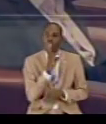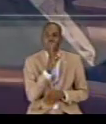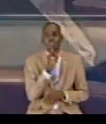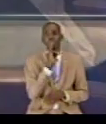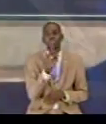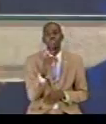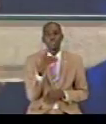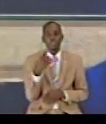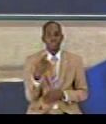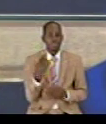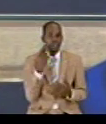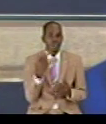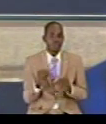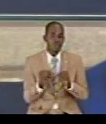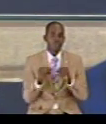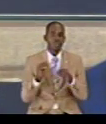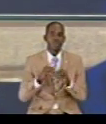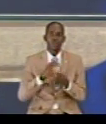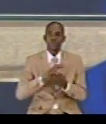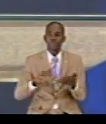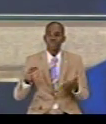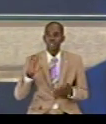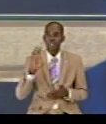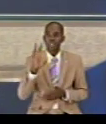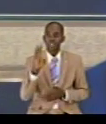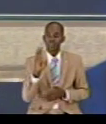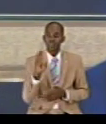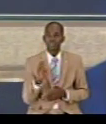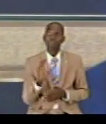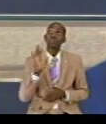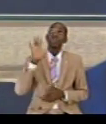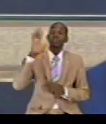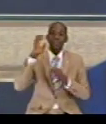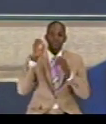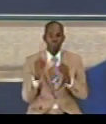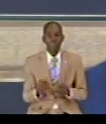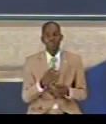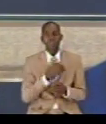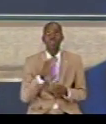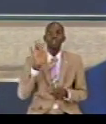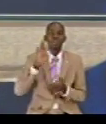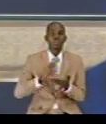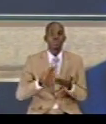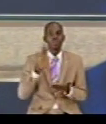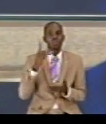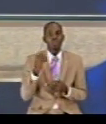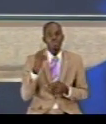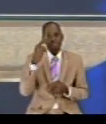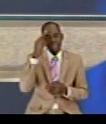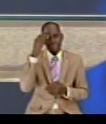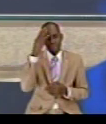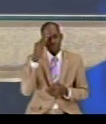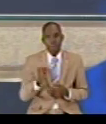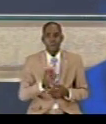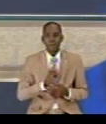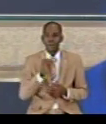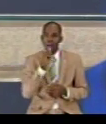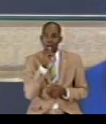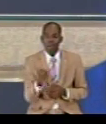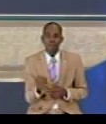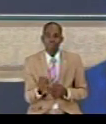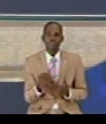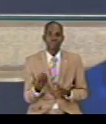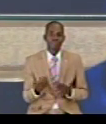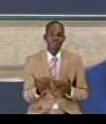goes on in verse 2 to see thy power and thy glory. It says, the reason I'm seeking after you, and the reason I'm panting,